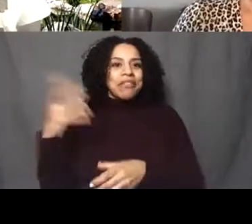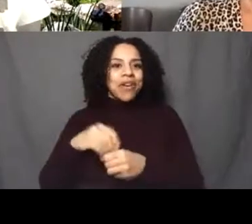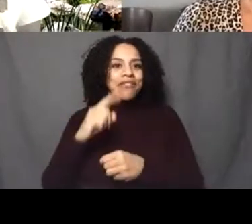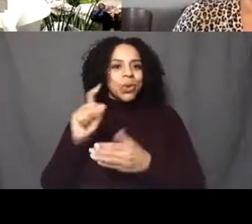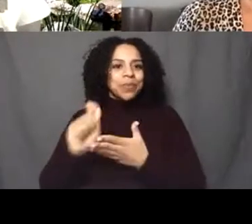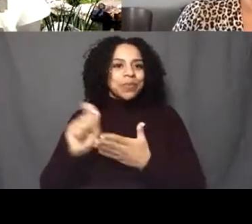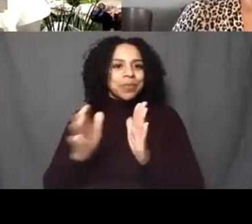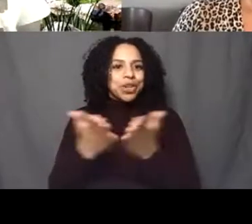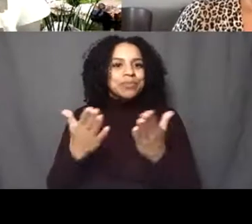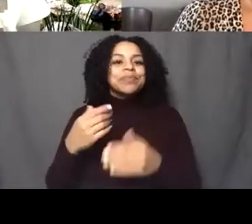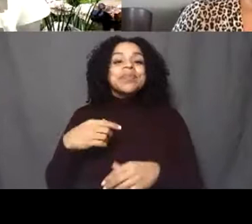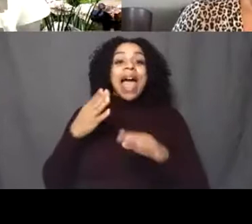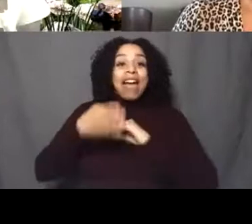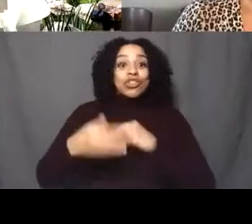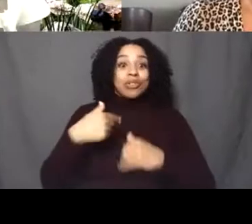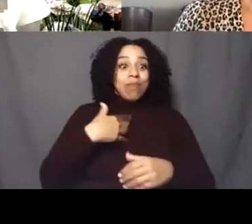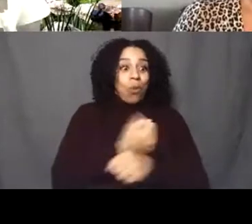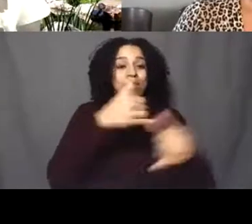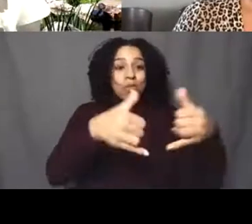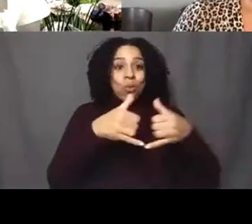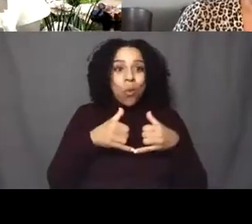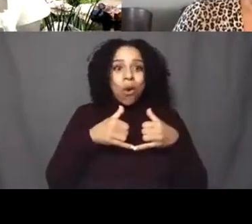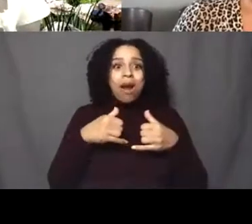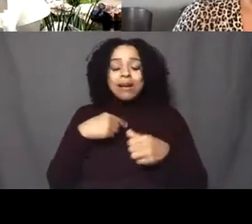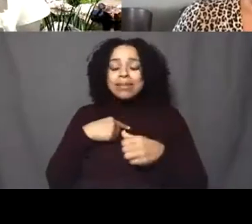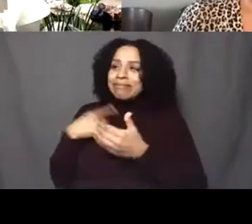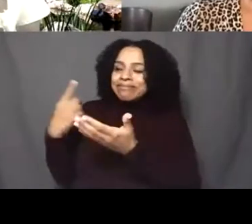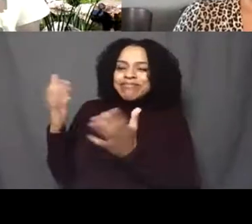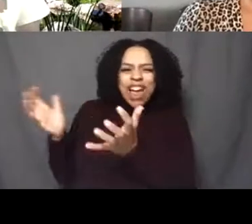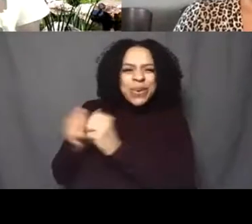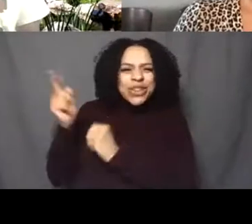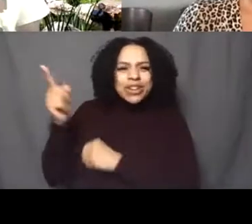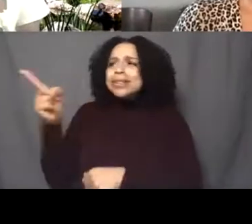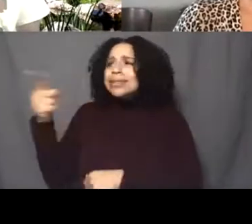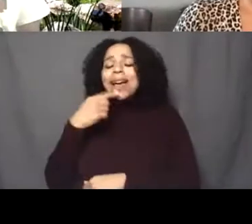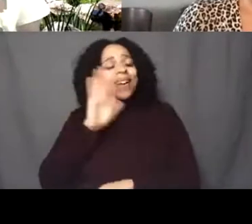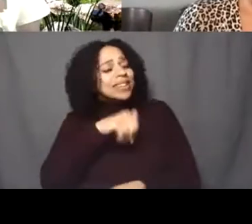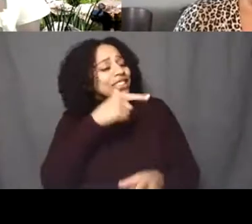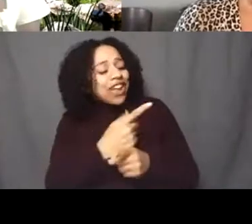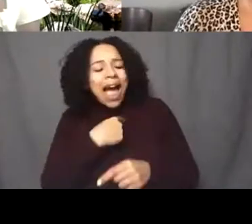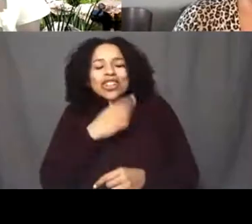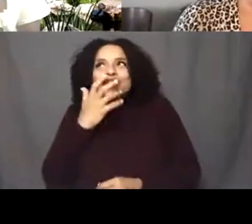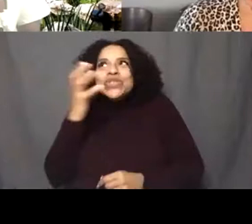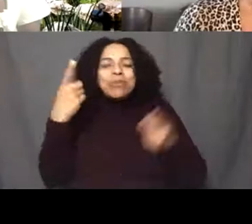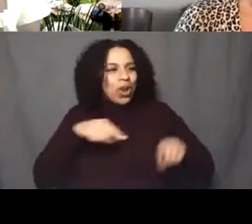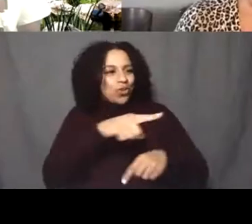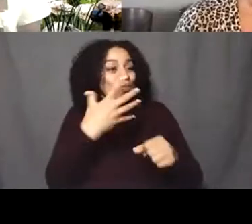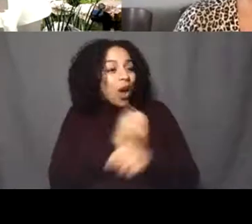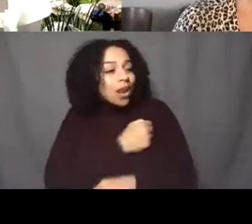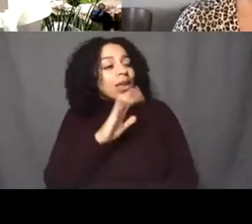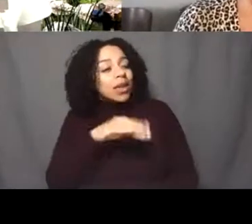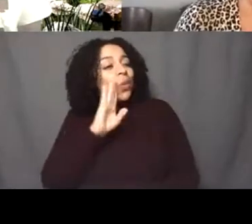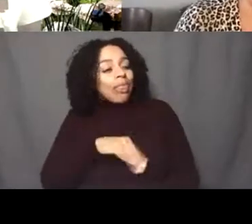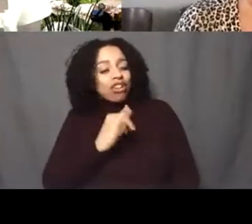she said, "Sister, I just screamed when you won the Pulitzer, because James Baldwin never won the Pulitzer. I never